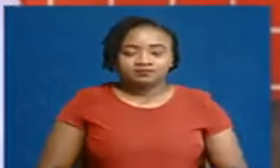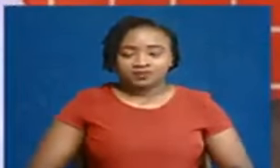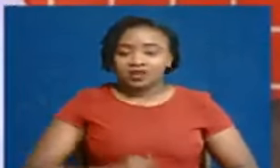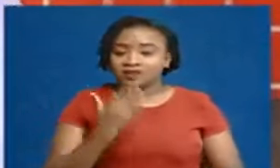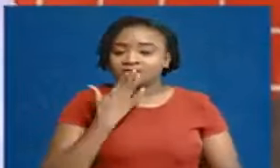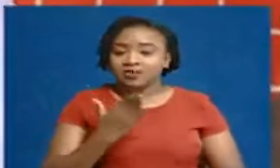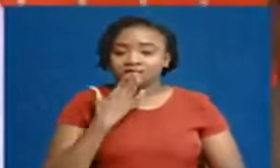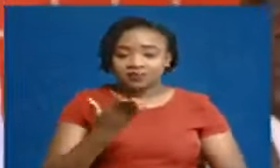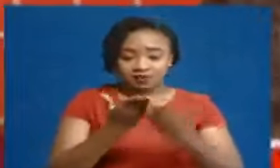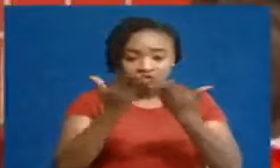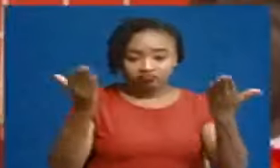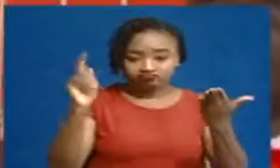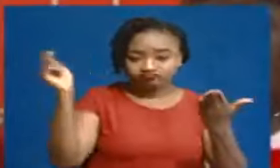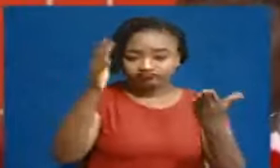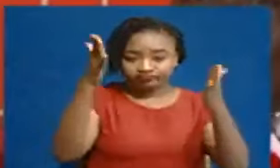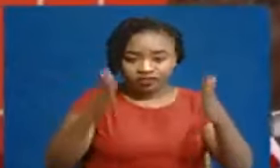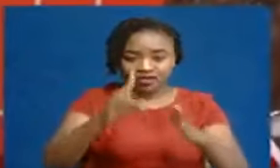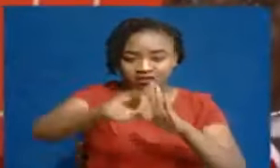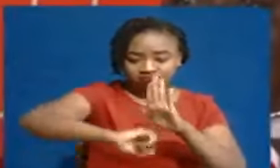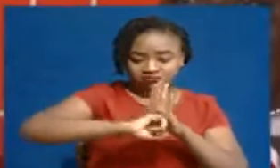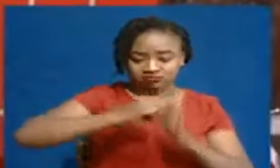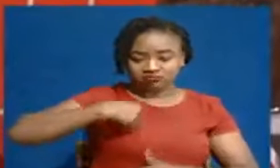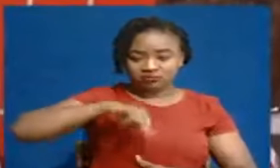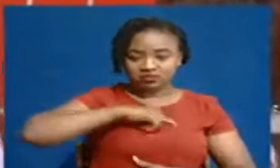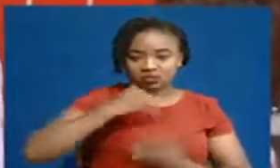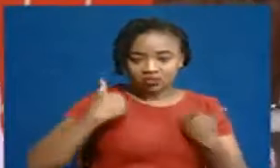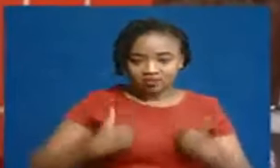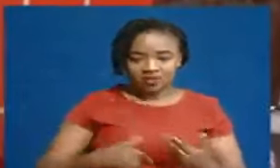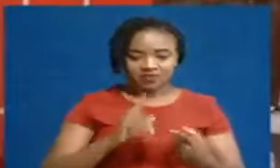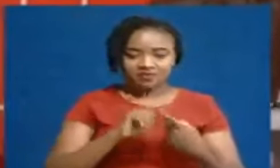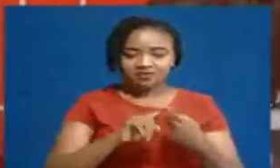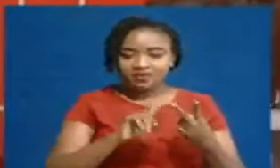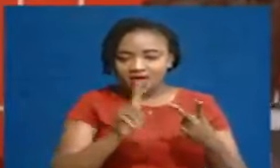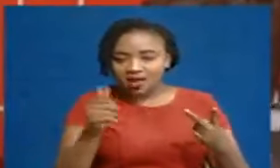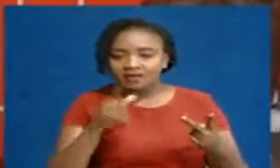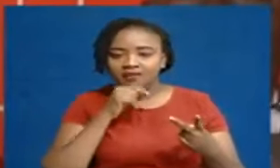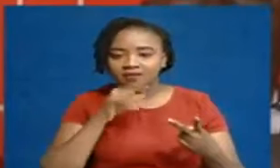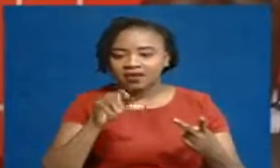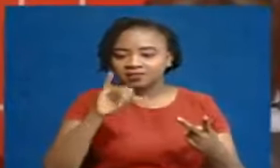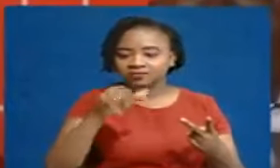tulikuwa tumetekwa nyara. Nikuwa na ndugu yangu Longton Jamil na Asle Longton.